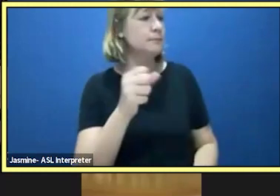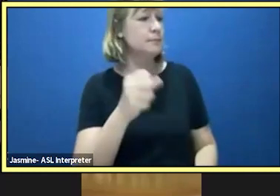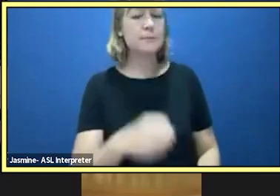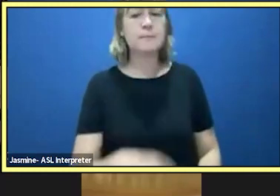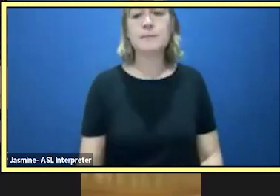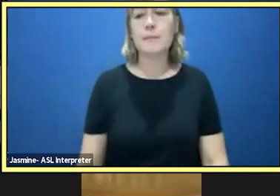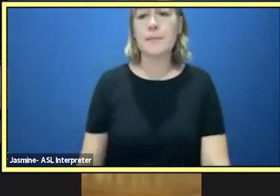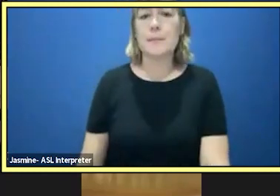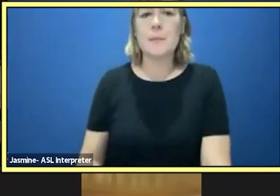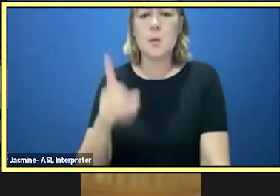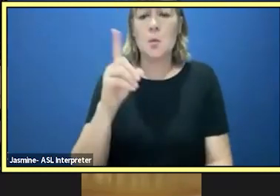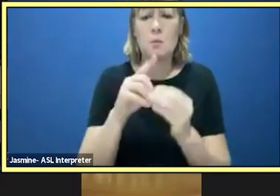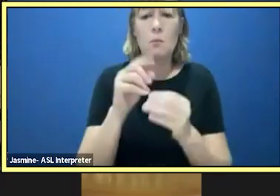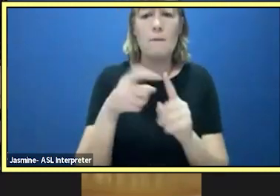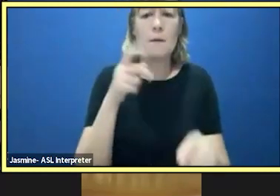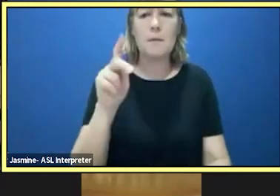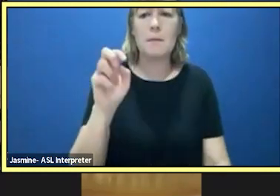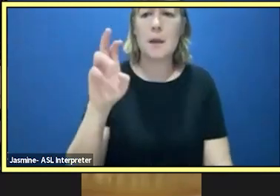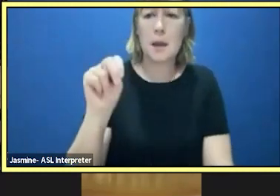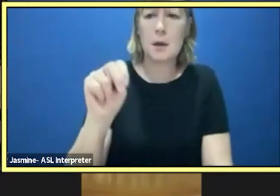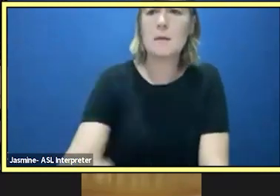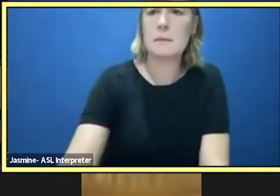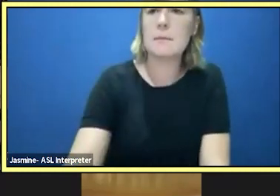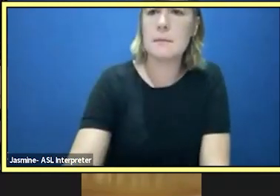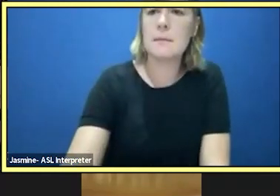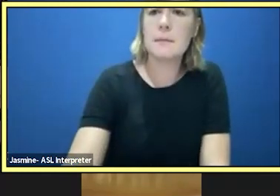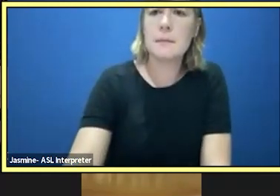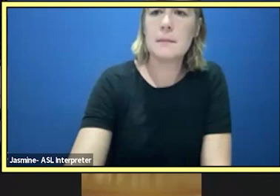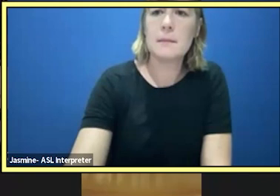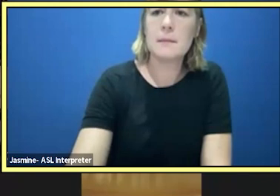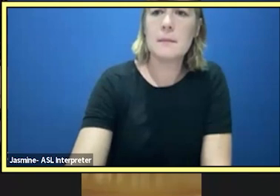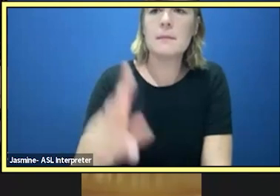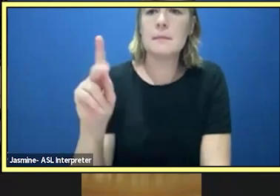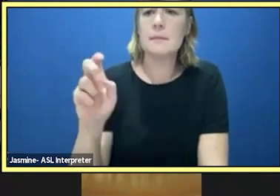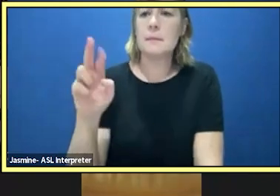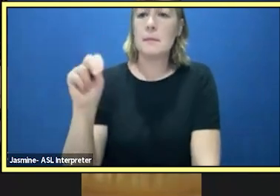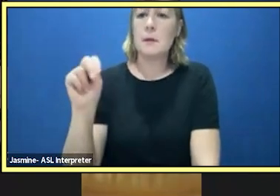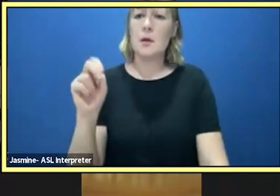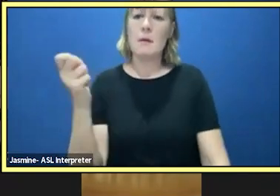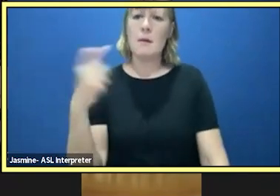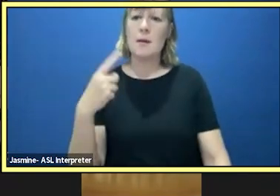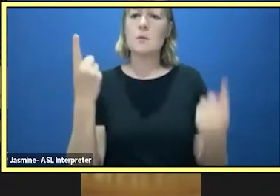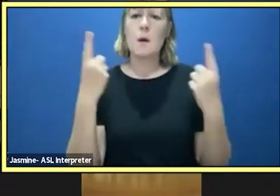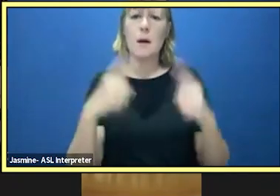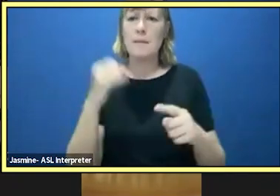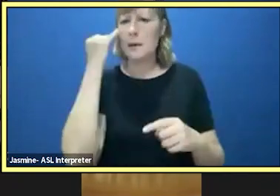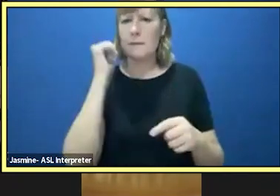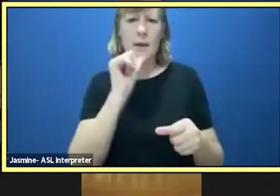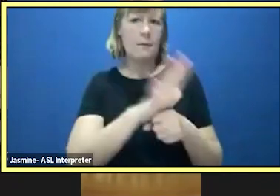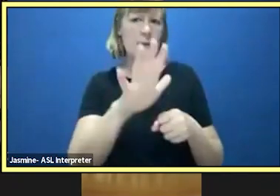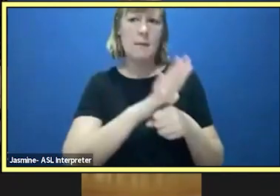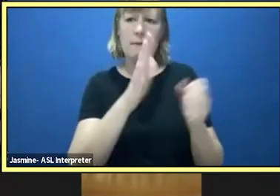Karen Schmidt, although I think that one was covered. She asked what happens if you do not get enough plan writers, but I think we talked about